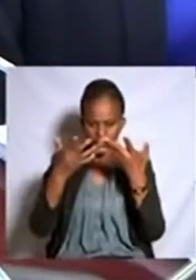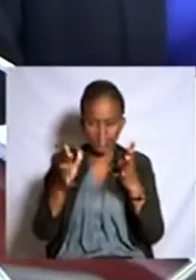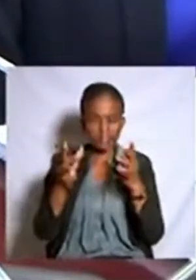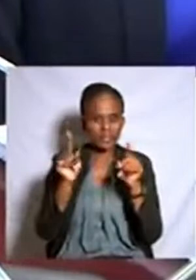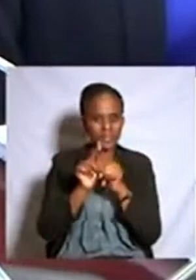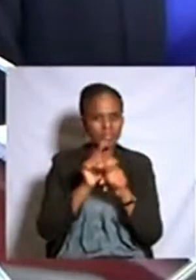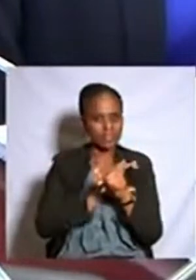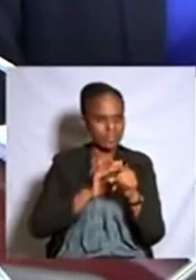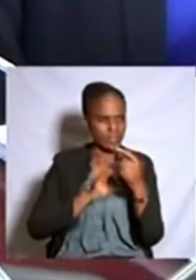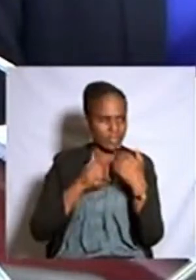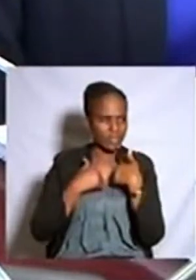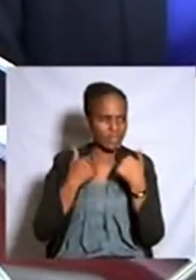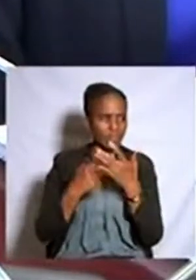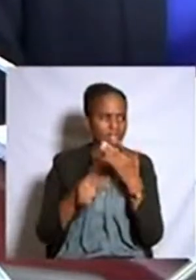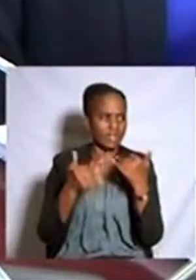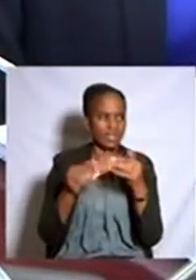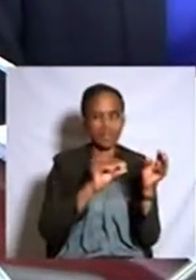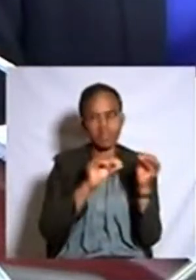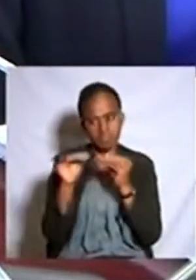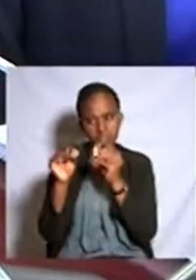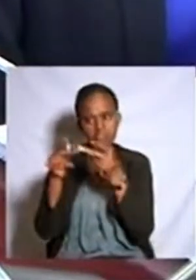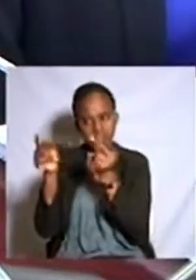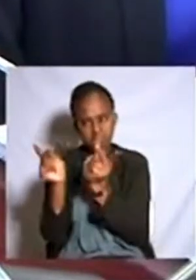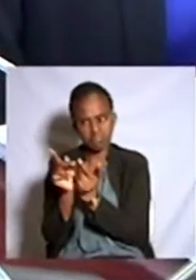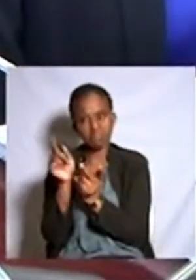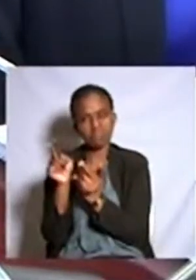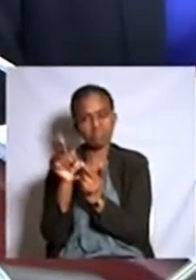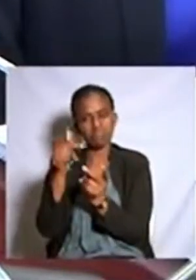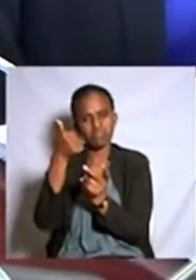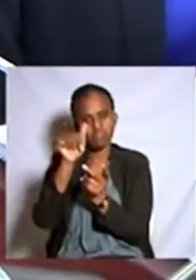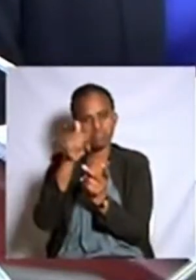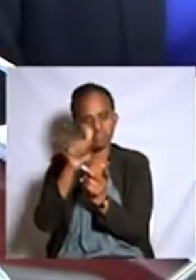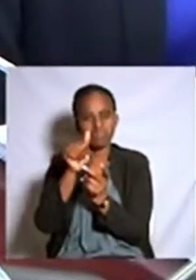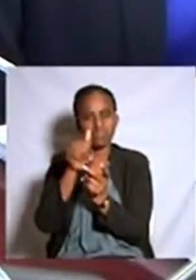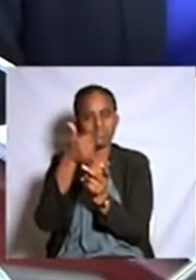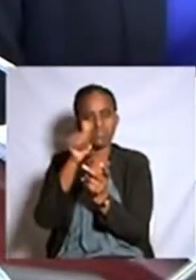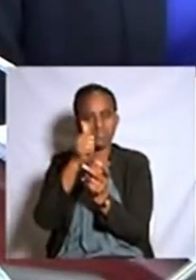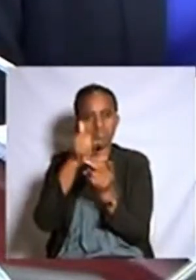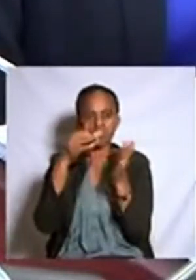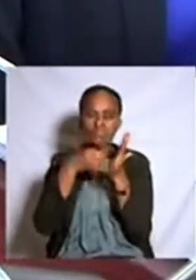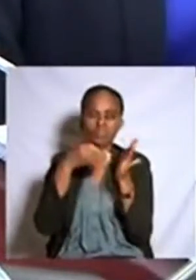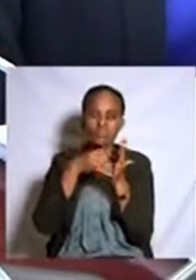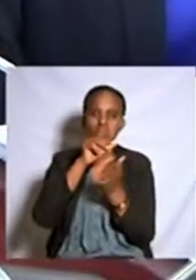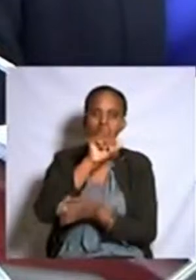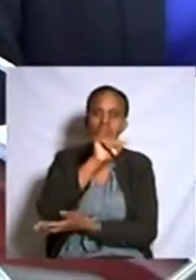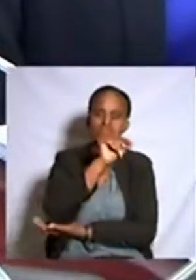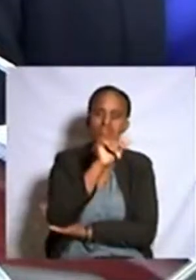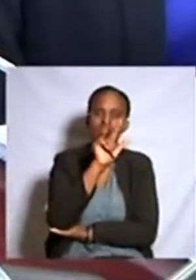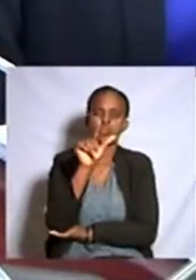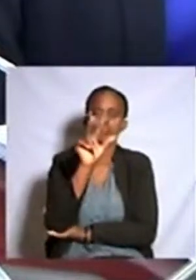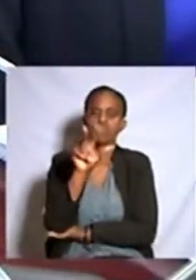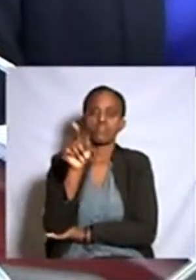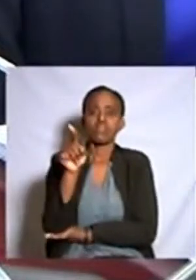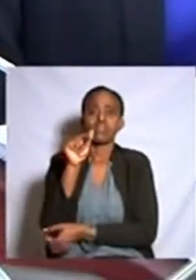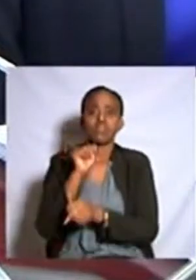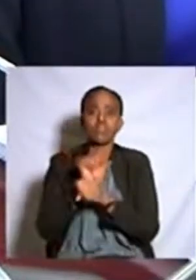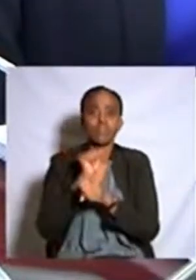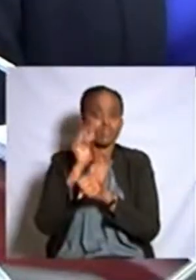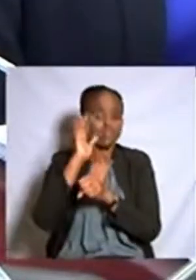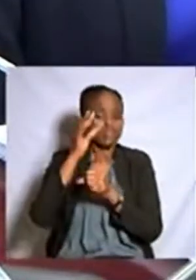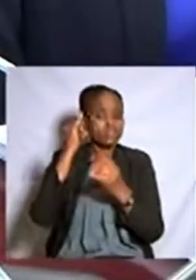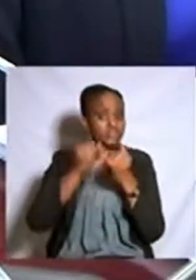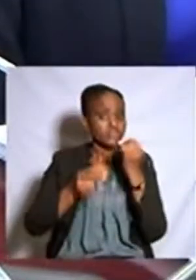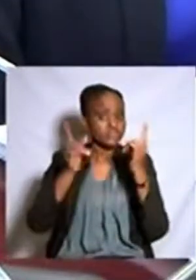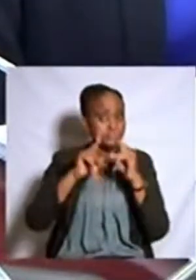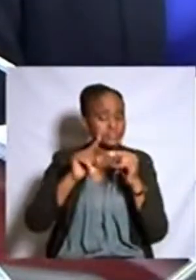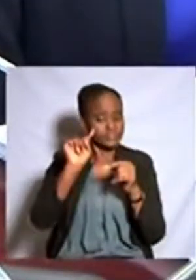the contractor is taking possession of the site on 10th February 2023. The works will be completed